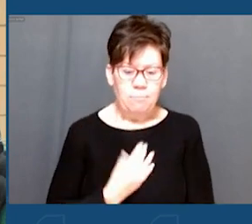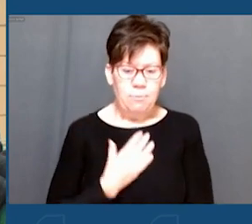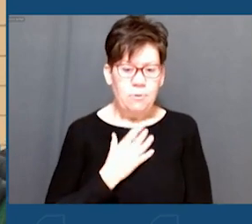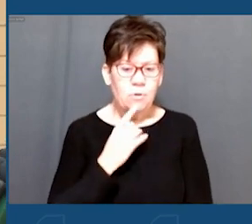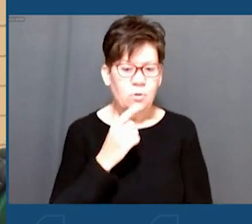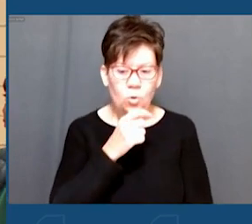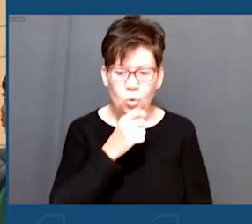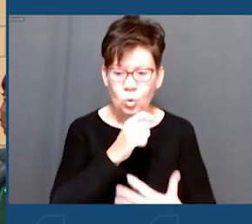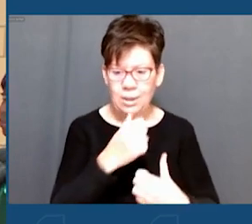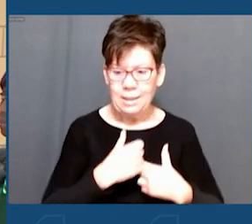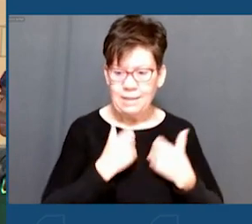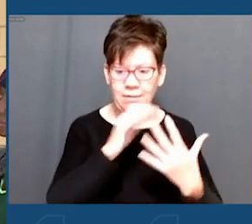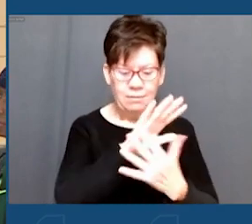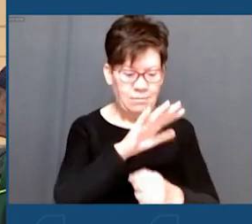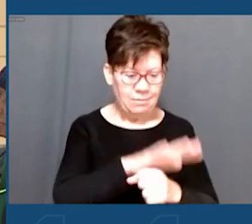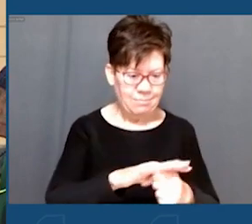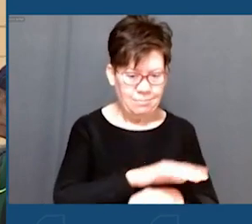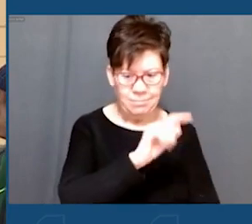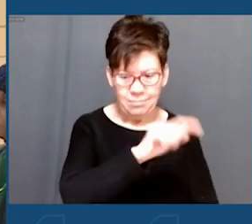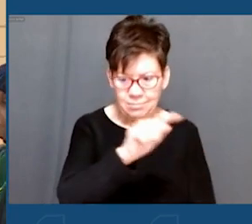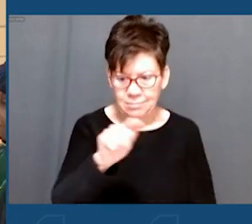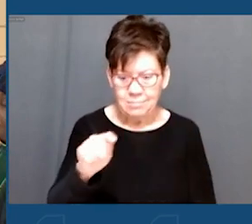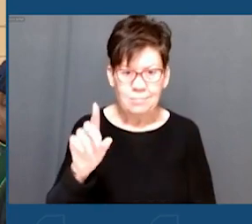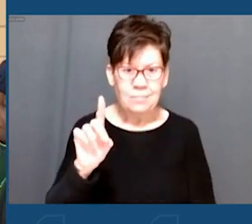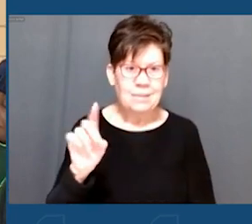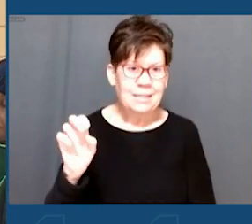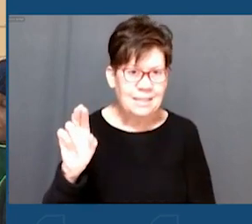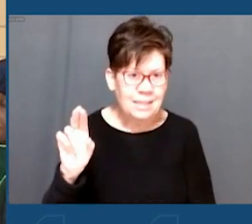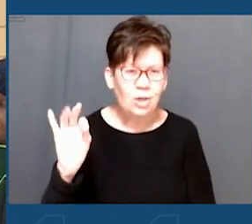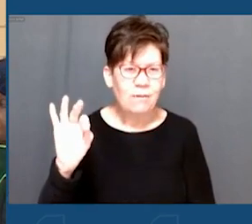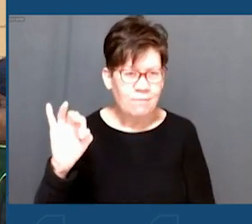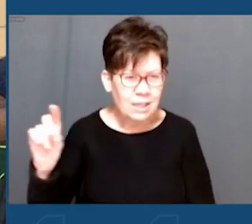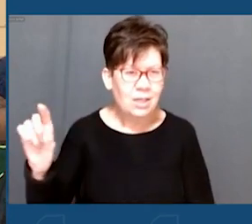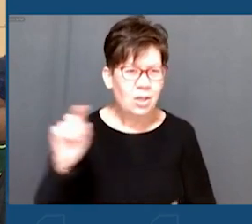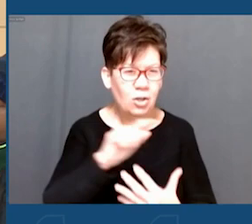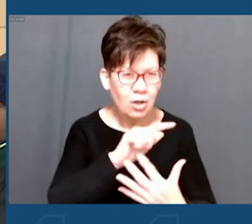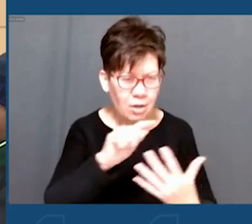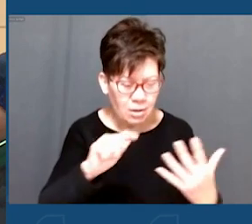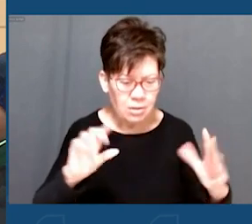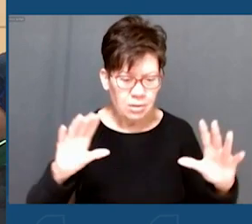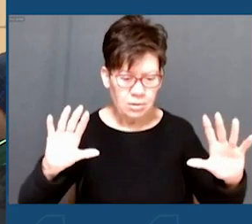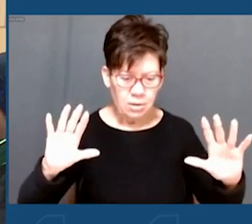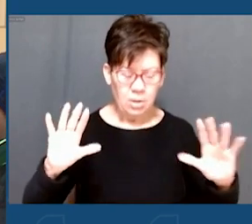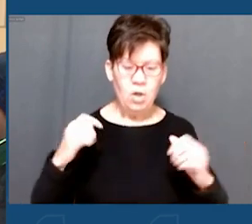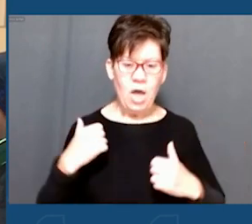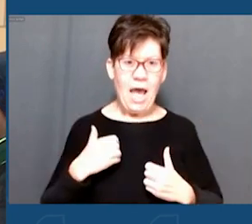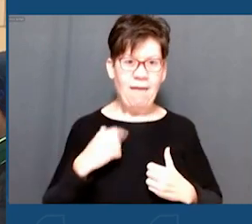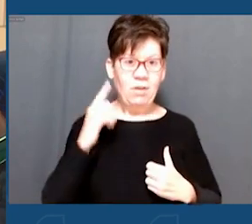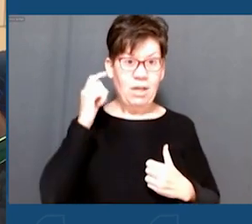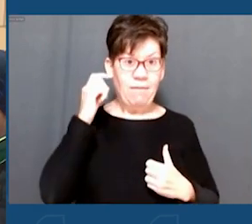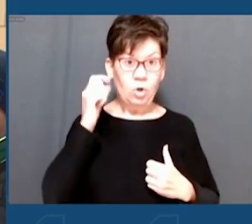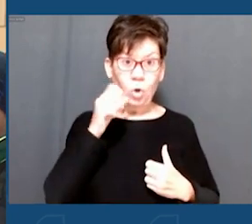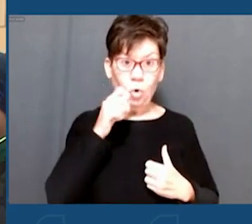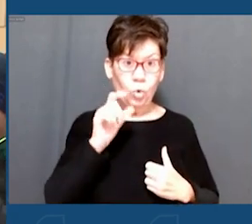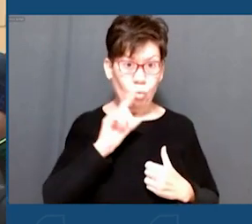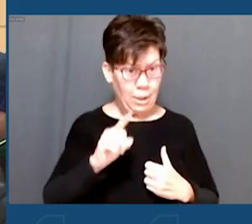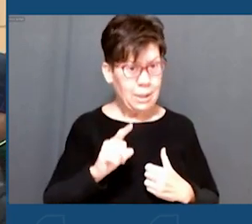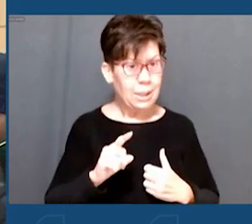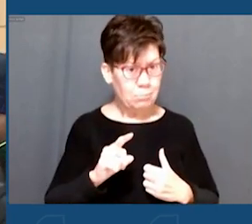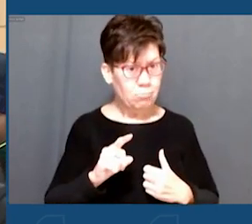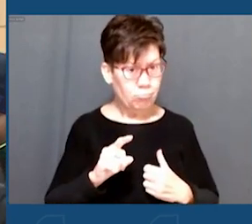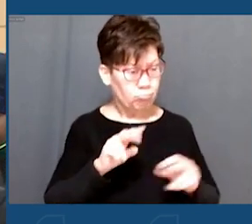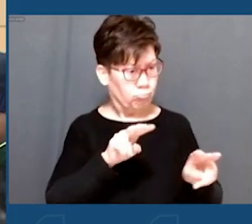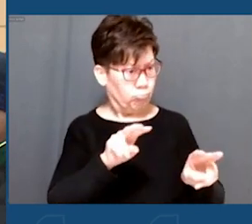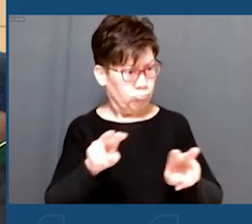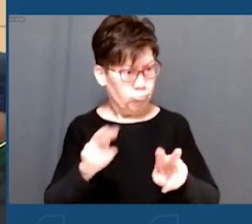various parts of our district, including Deerfield, who've experienced flooding, we do have a governor here who's looking out for us and making sure that we get